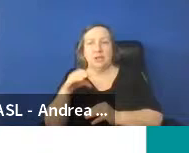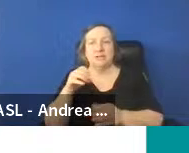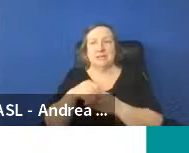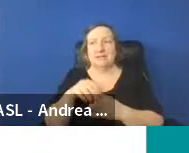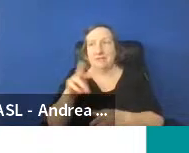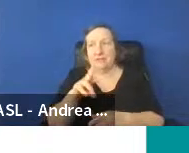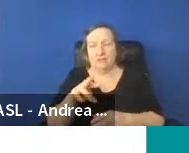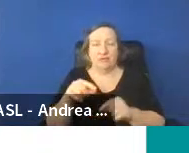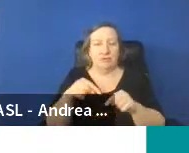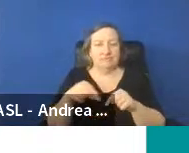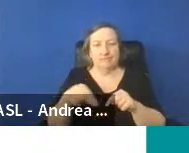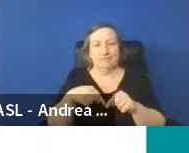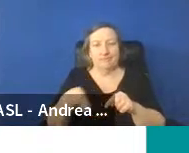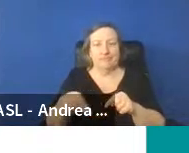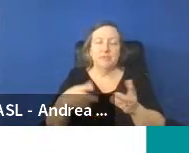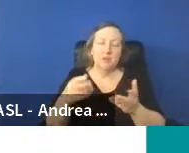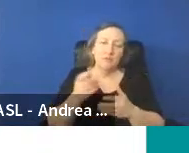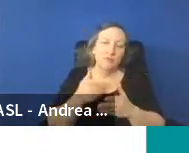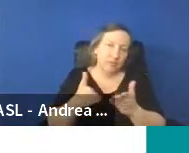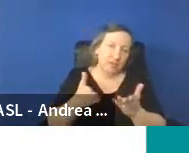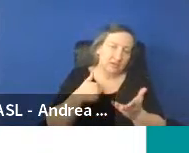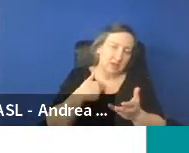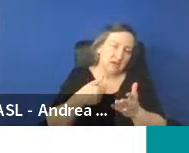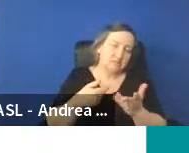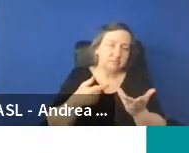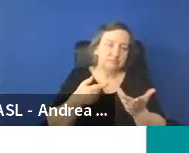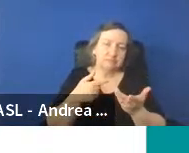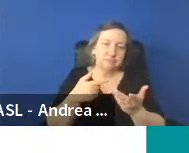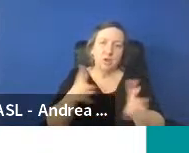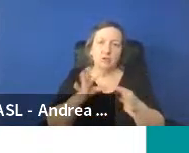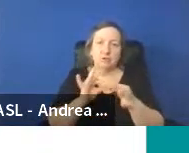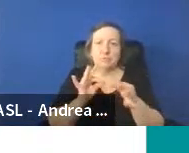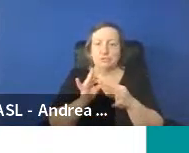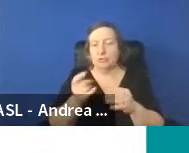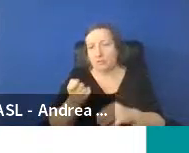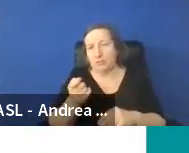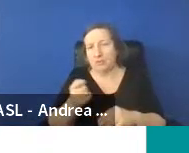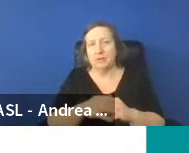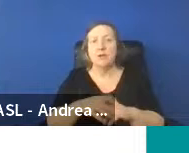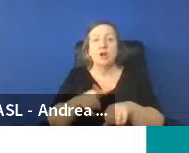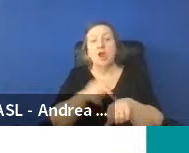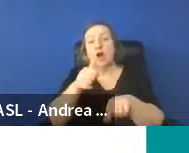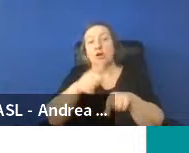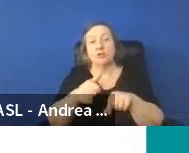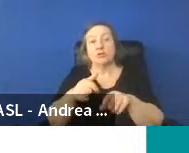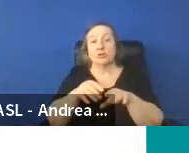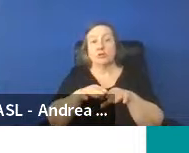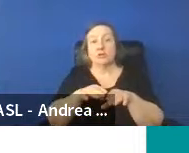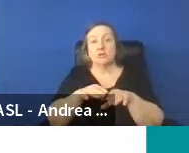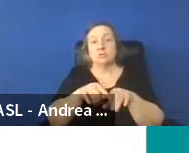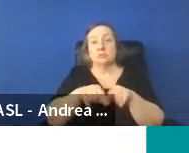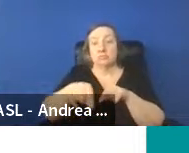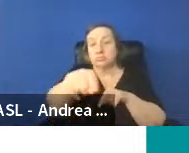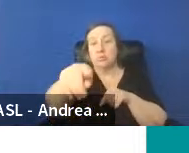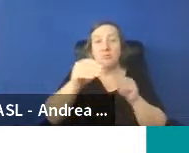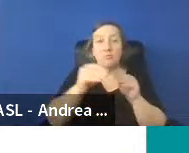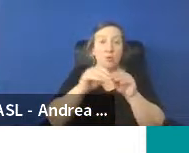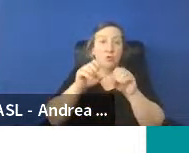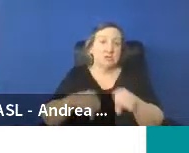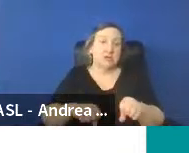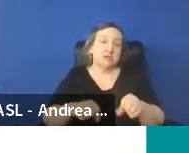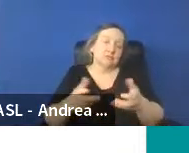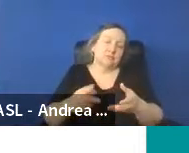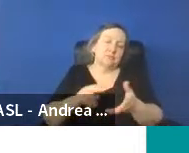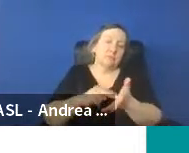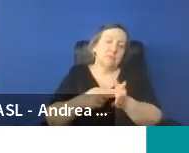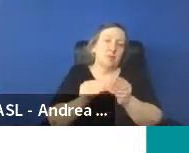So a couple of takeaways that I alluded to a little bit. The longer transit alignments and more stations generally